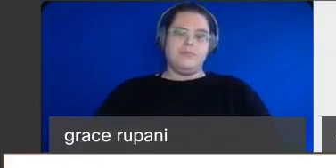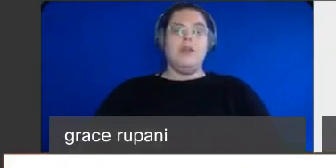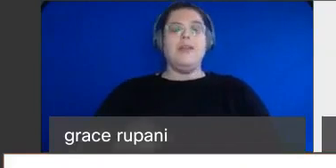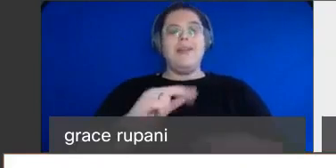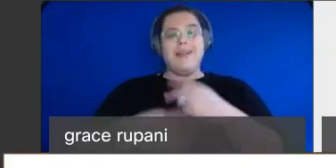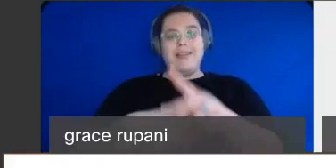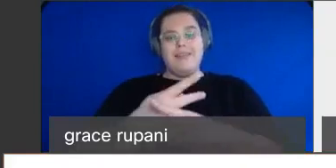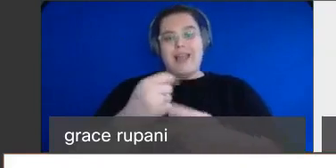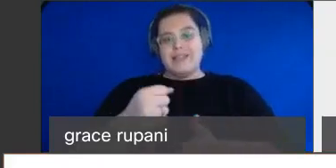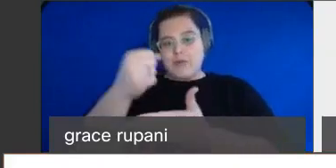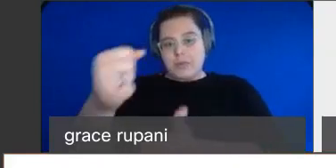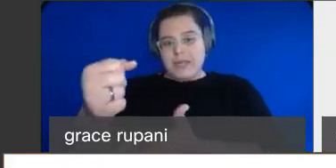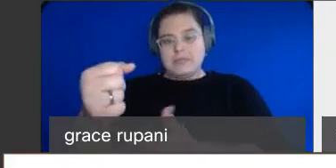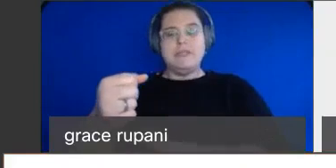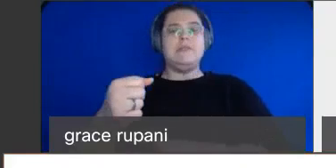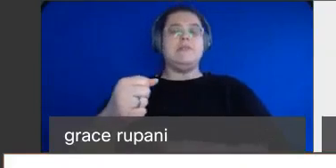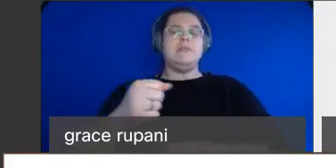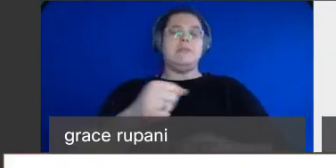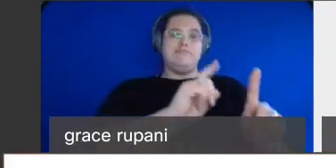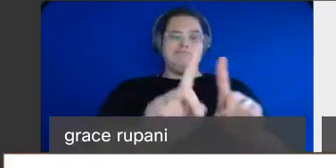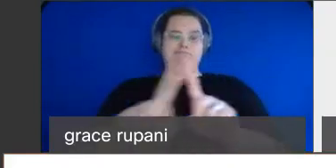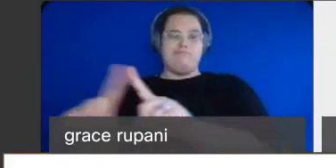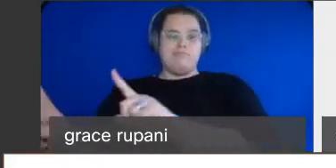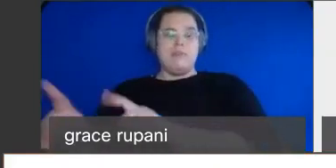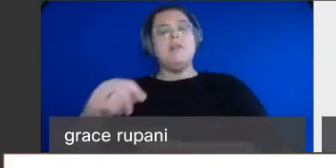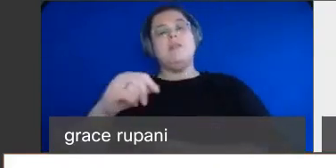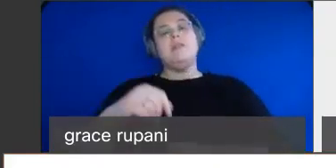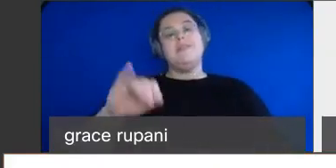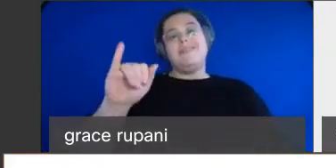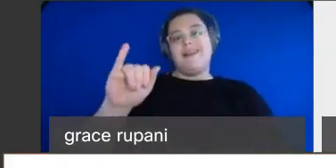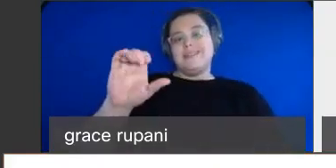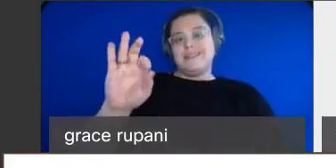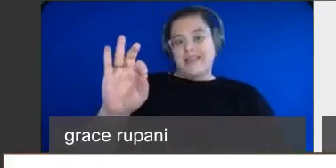numbers, in intermediate care facilities,